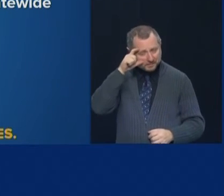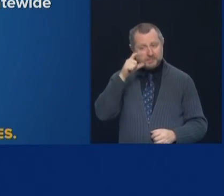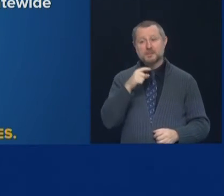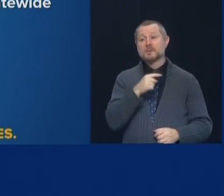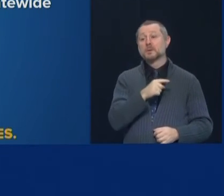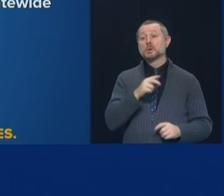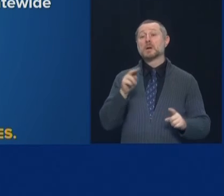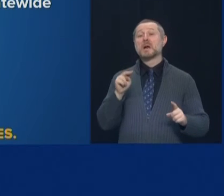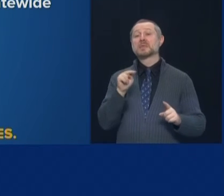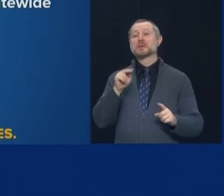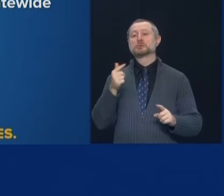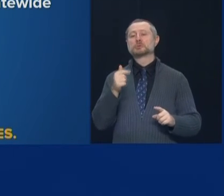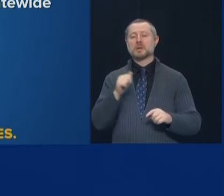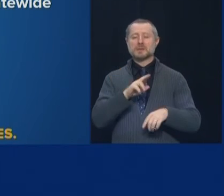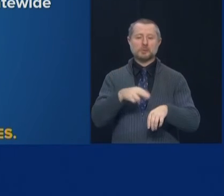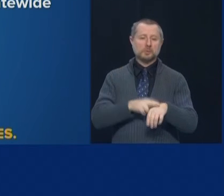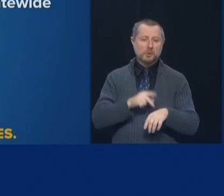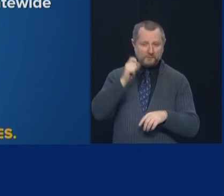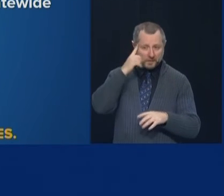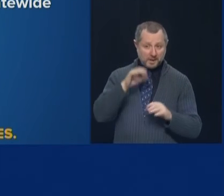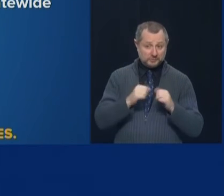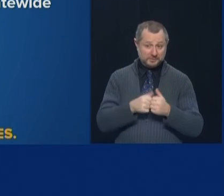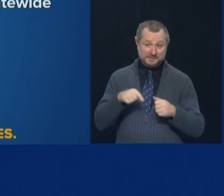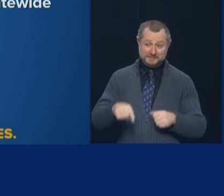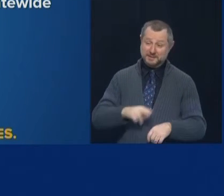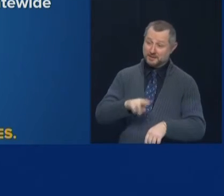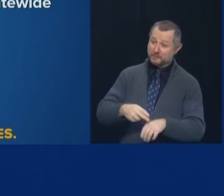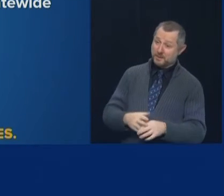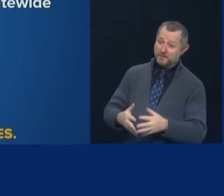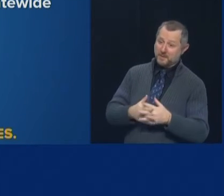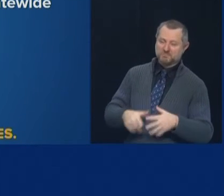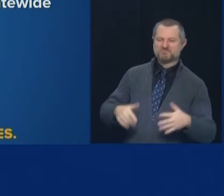This nation has done about